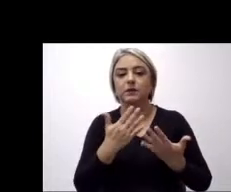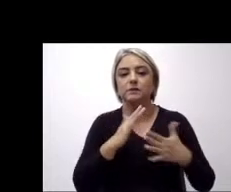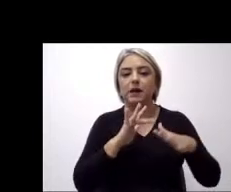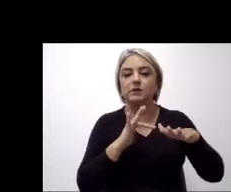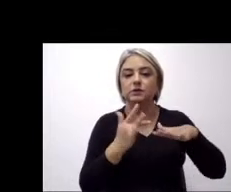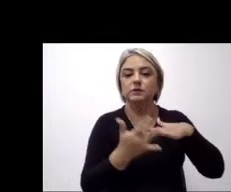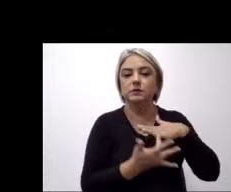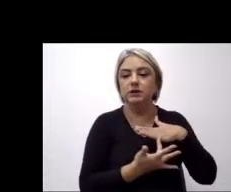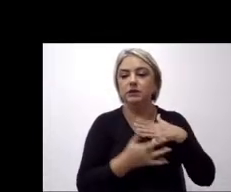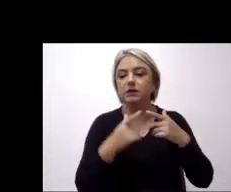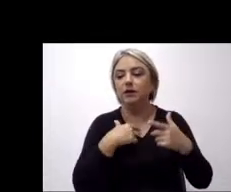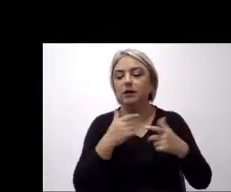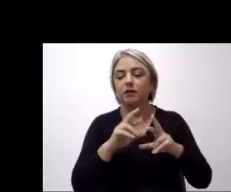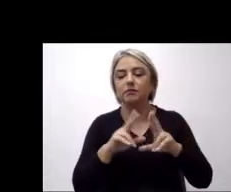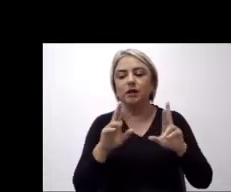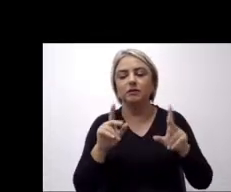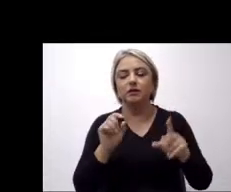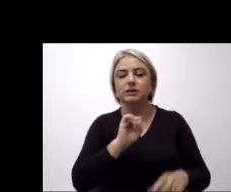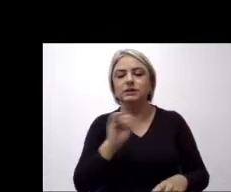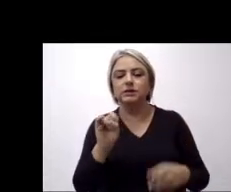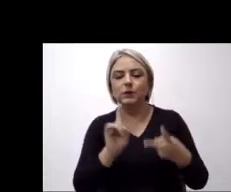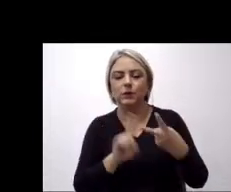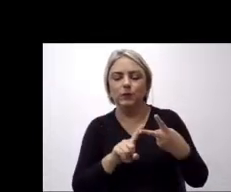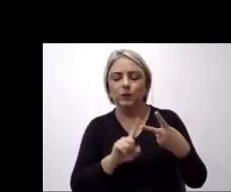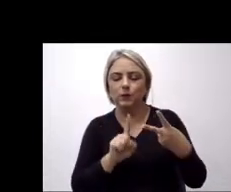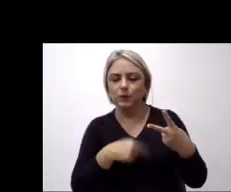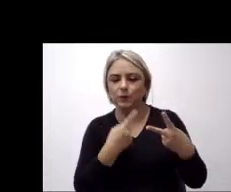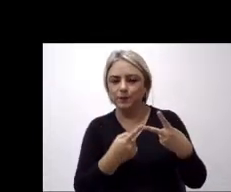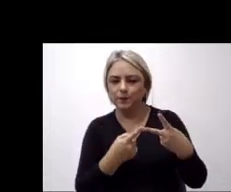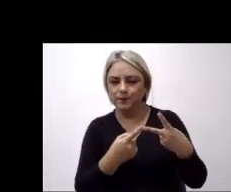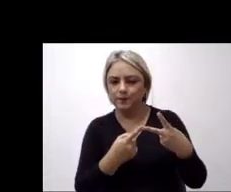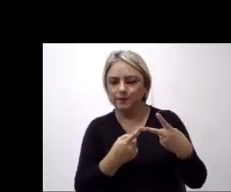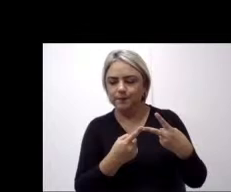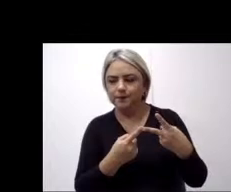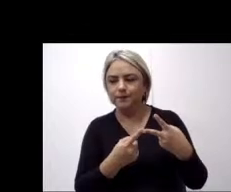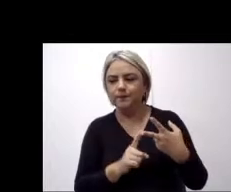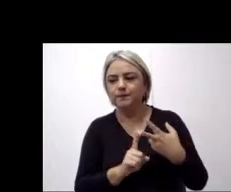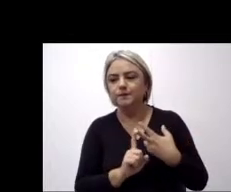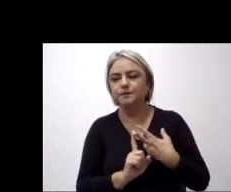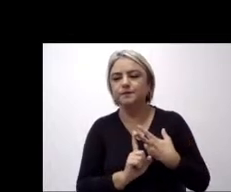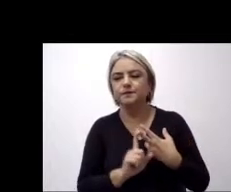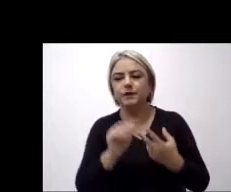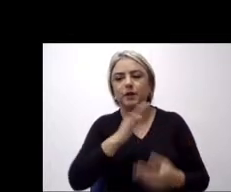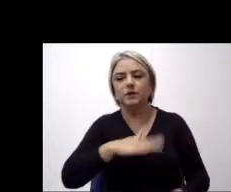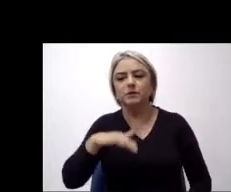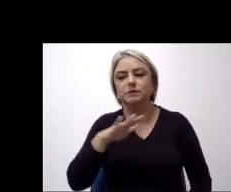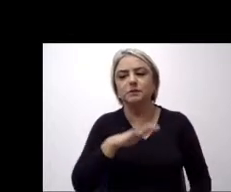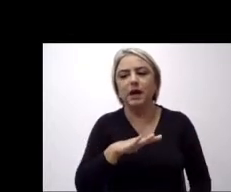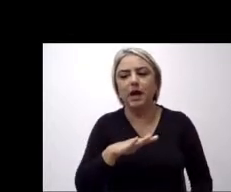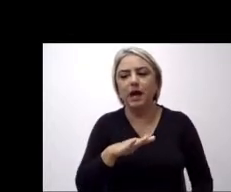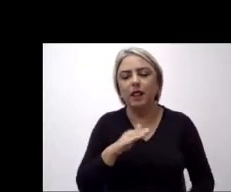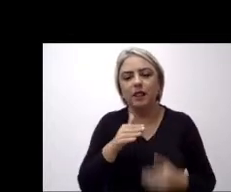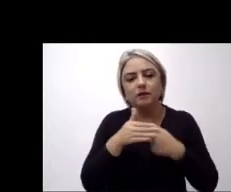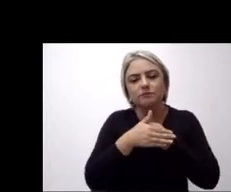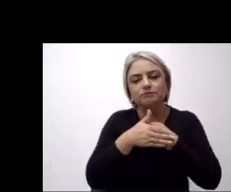second, the 2 other space is what I call the hidden space. So it's not in the public